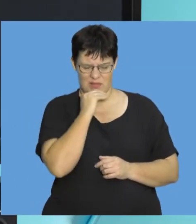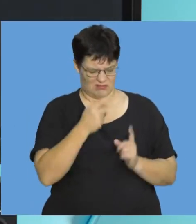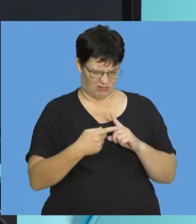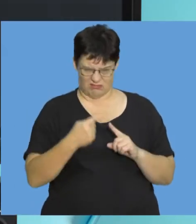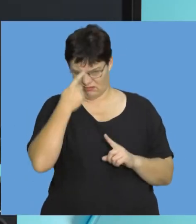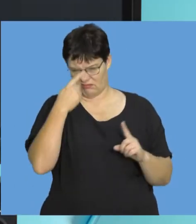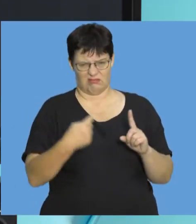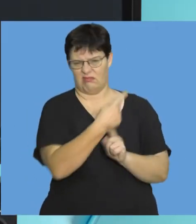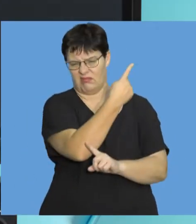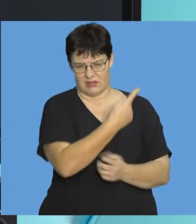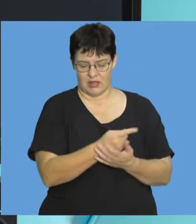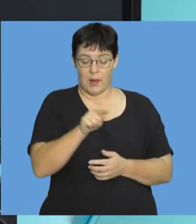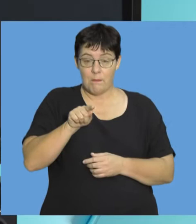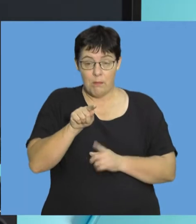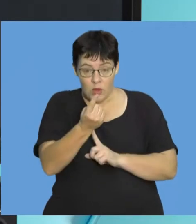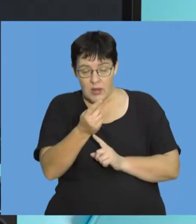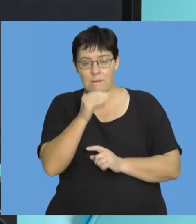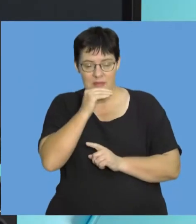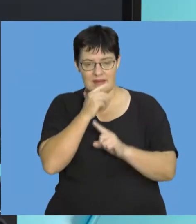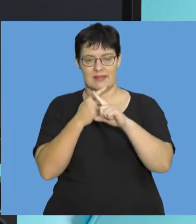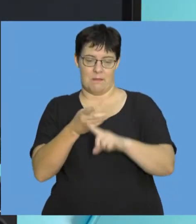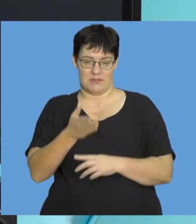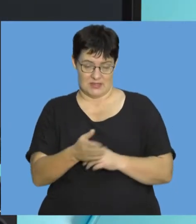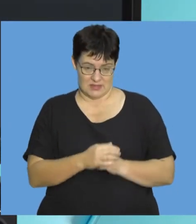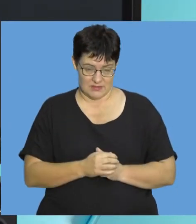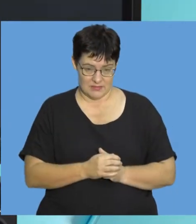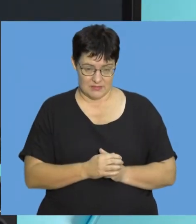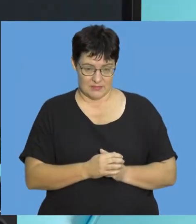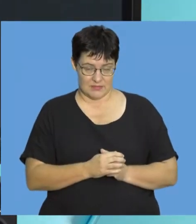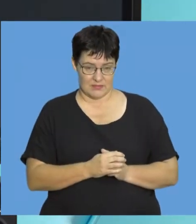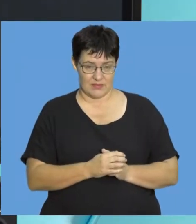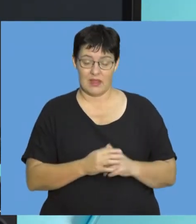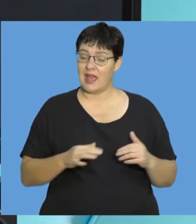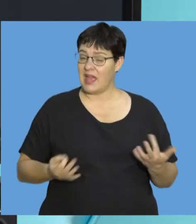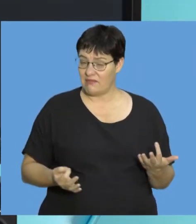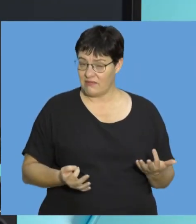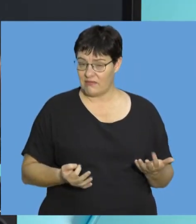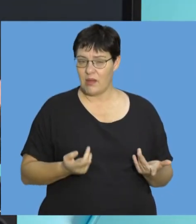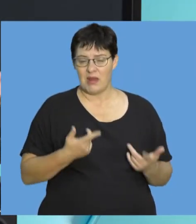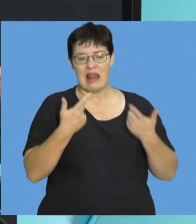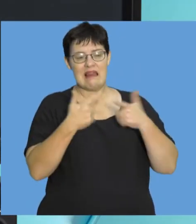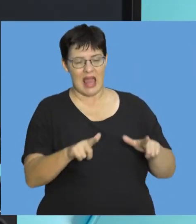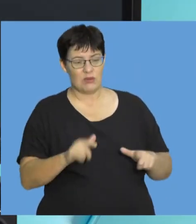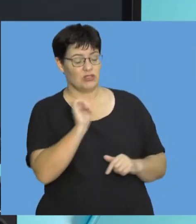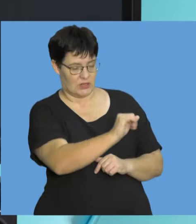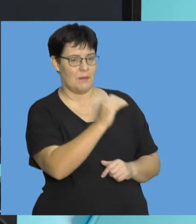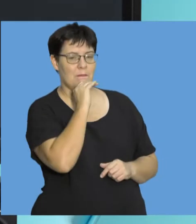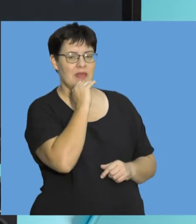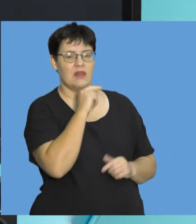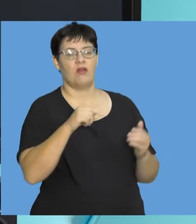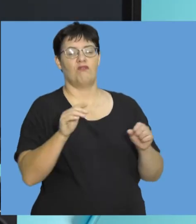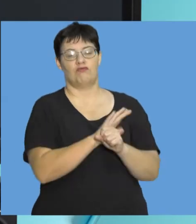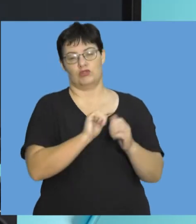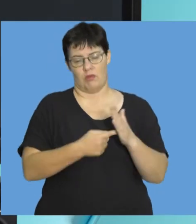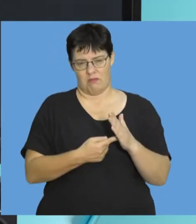make sense. The dot means multiplication in mathematics. Unless we are in a language class, then it will mean